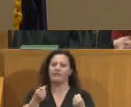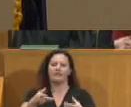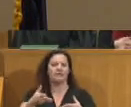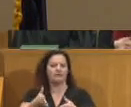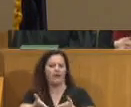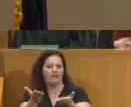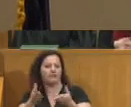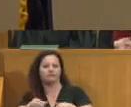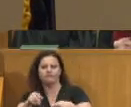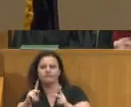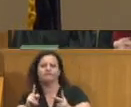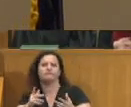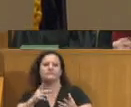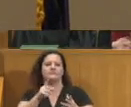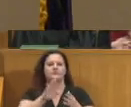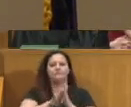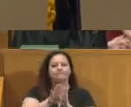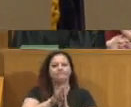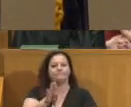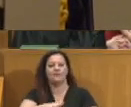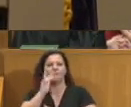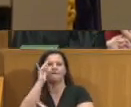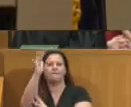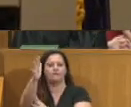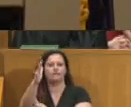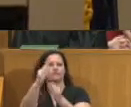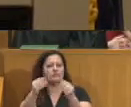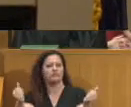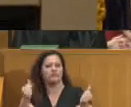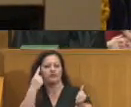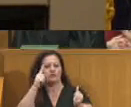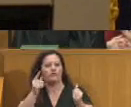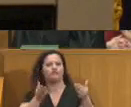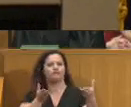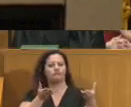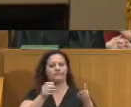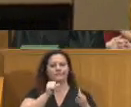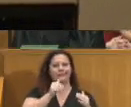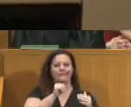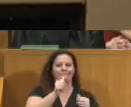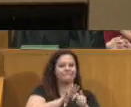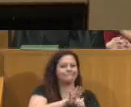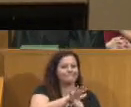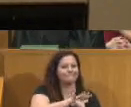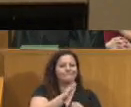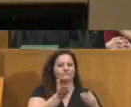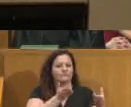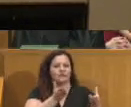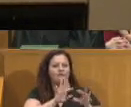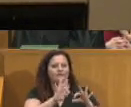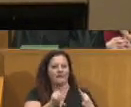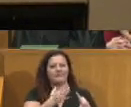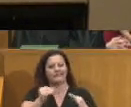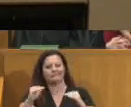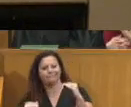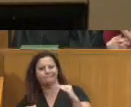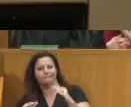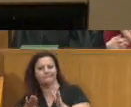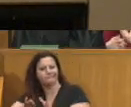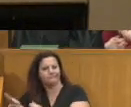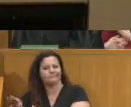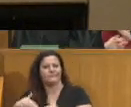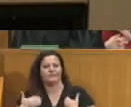As a native Charlottean growing up on the Beatties Ford Road corridor, Jesse has developed a deep understanding of the